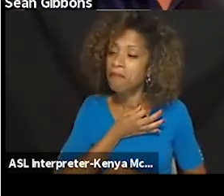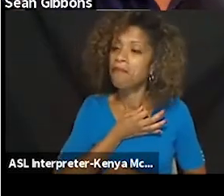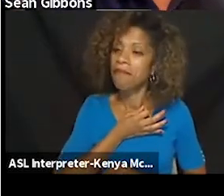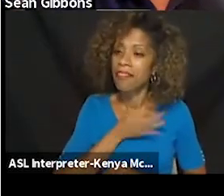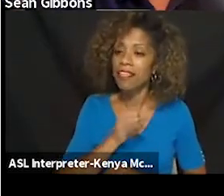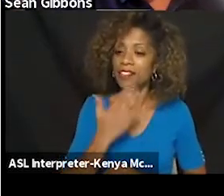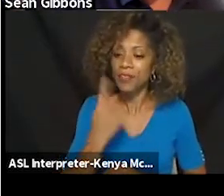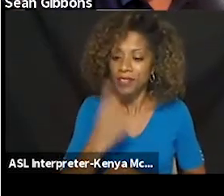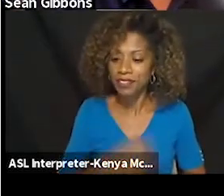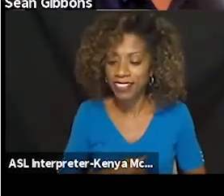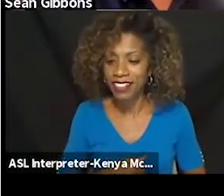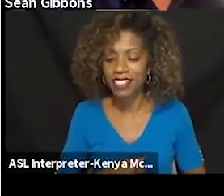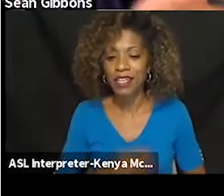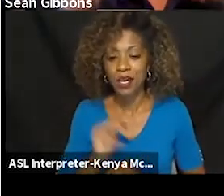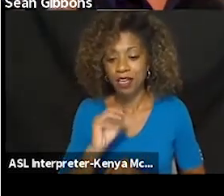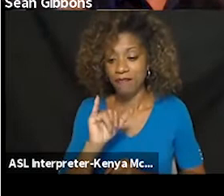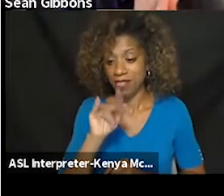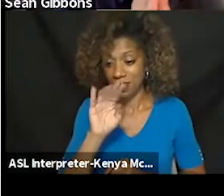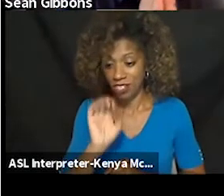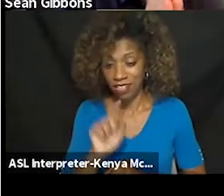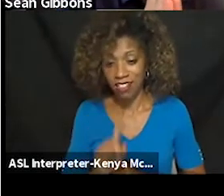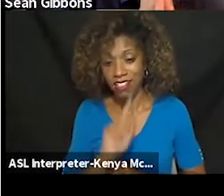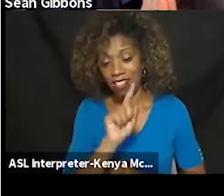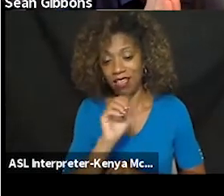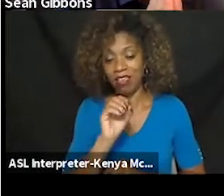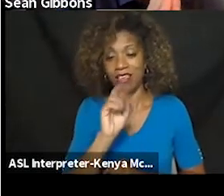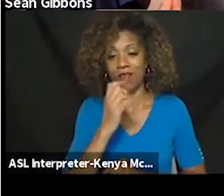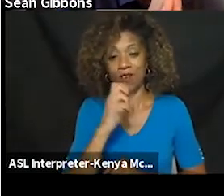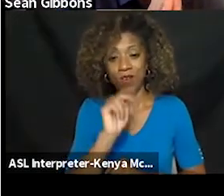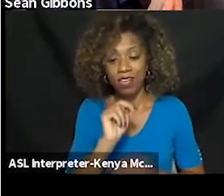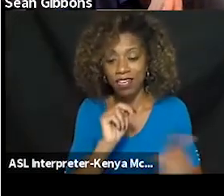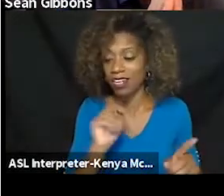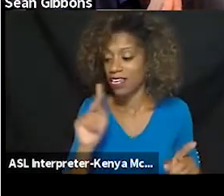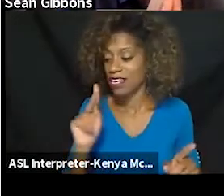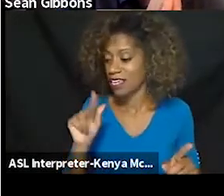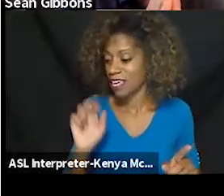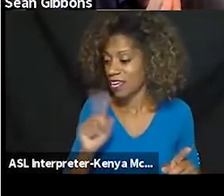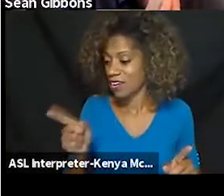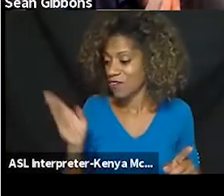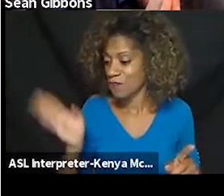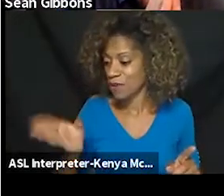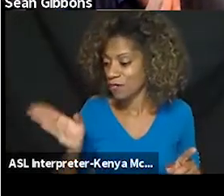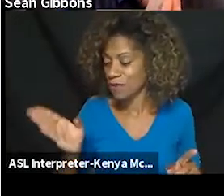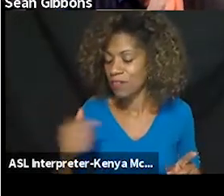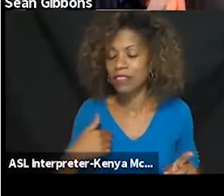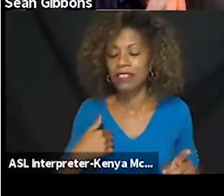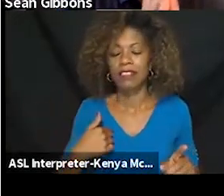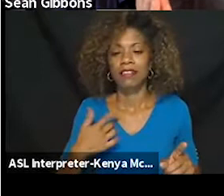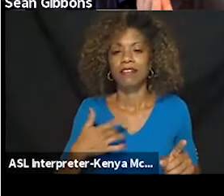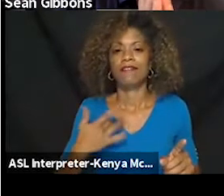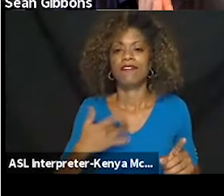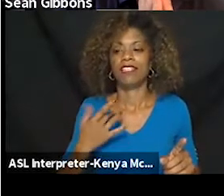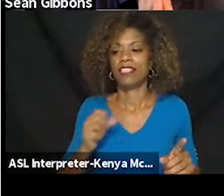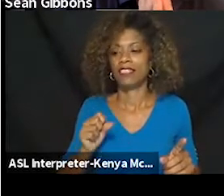long. Michelle up in Oregon, motivated and busy. Hey, Kate, my friend over in Baltimore, feeling well and swampy is the definition of what's happening in the